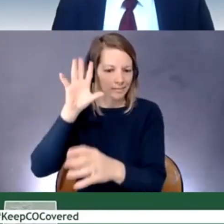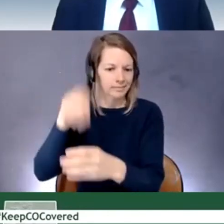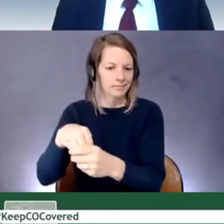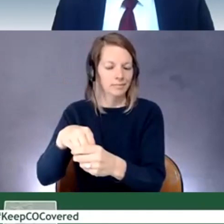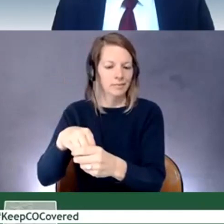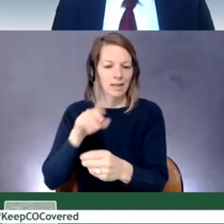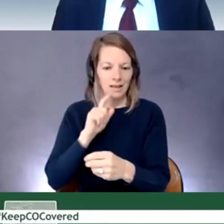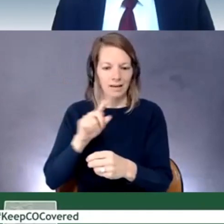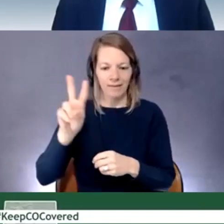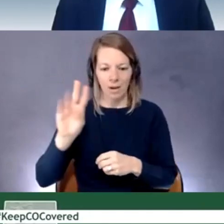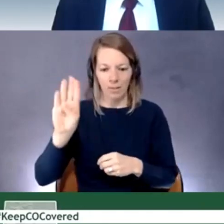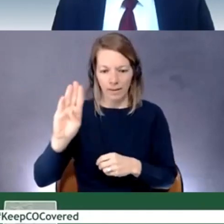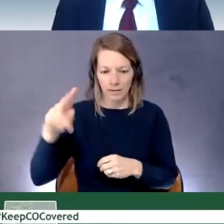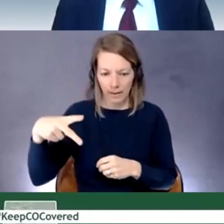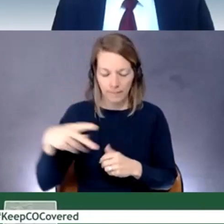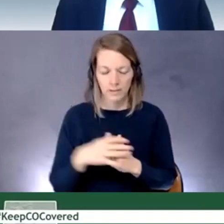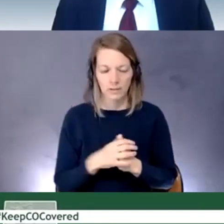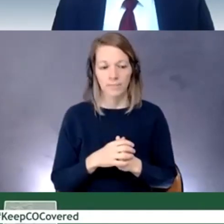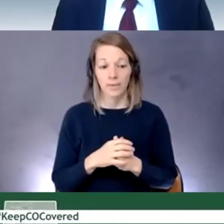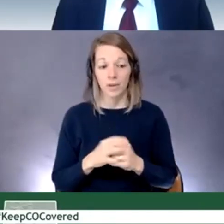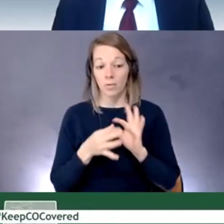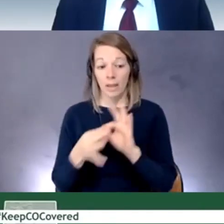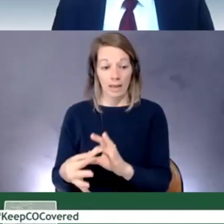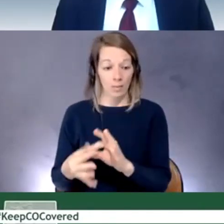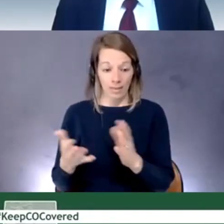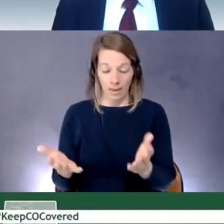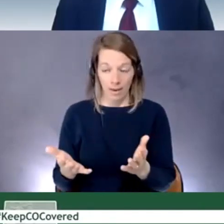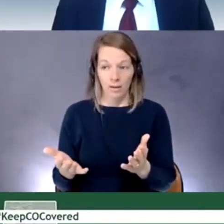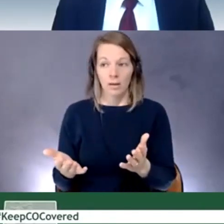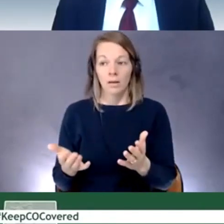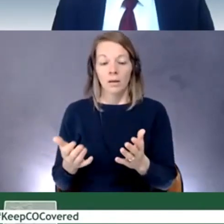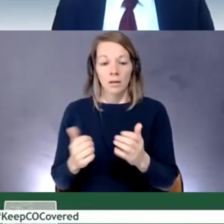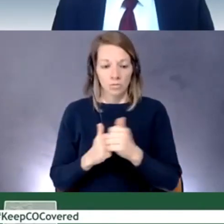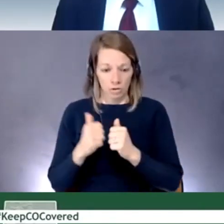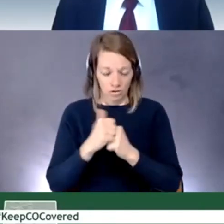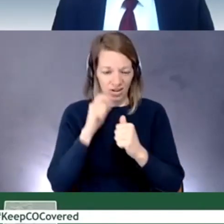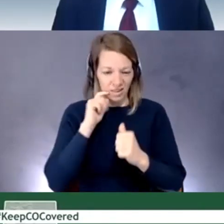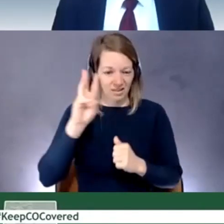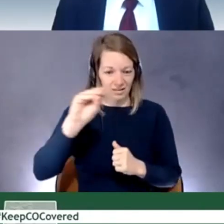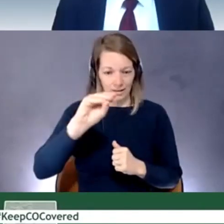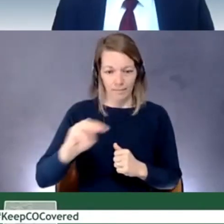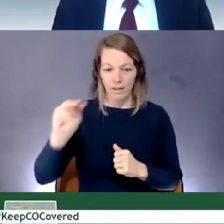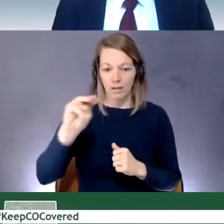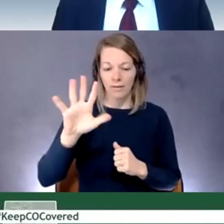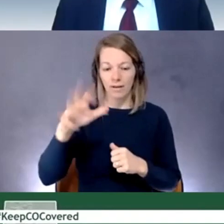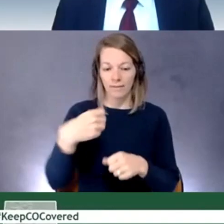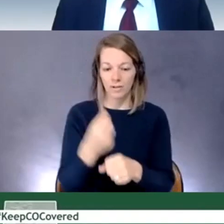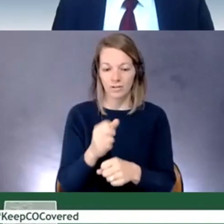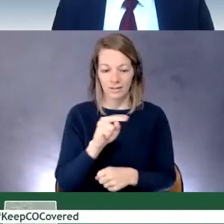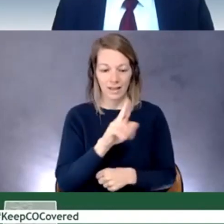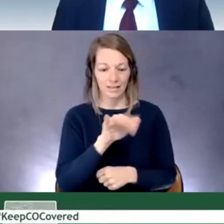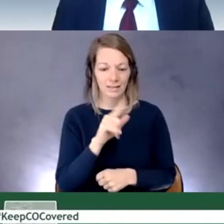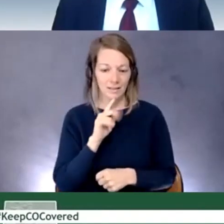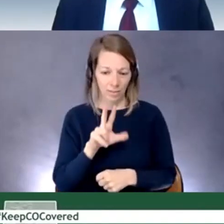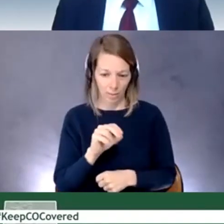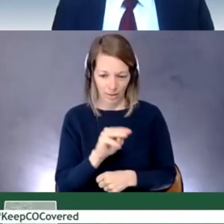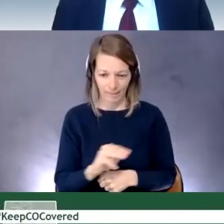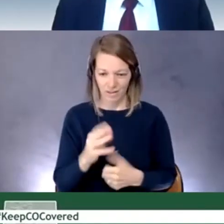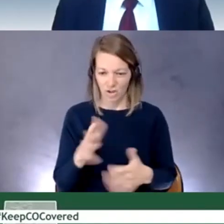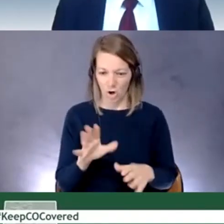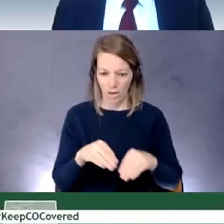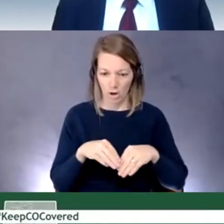value-based payments related to that infrastructure. That $60 million over 5 years. Nancy said 30 million's already gone